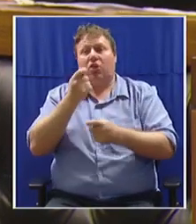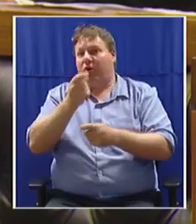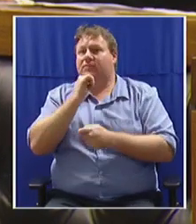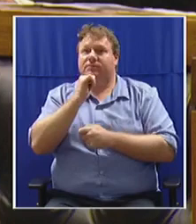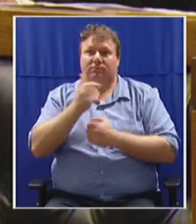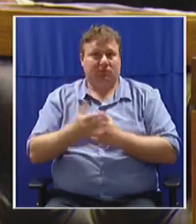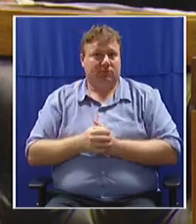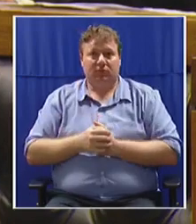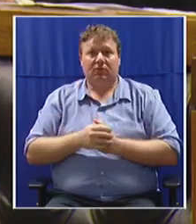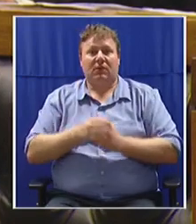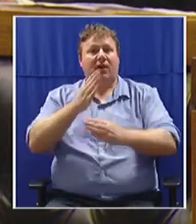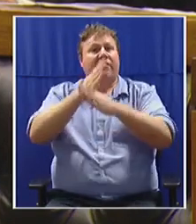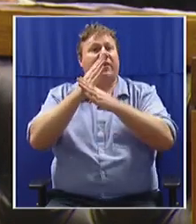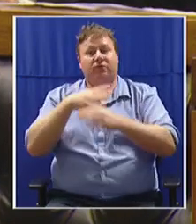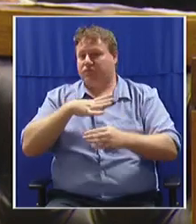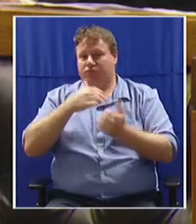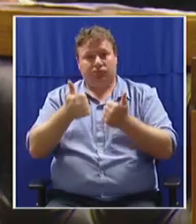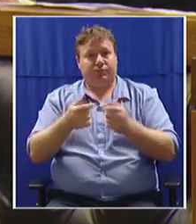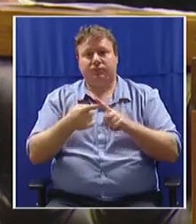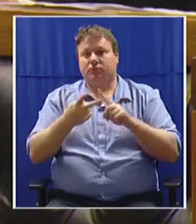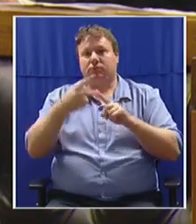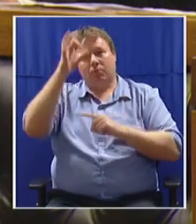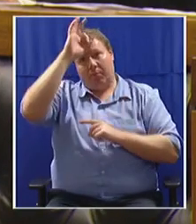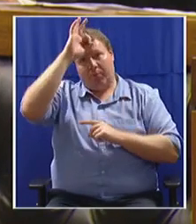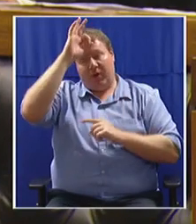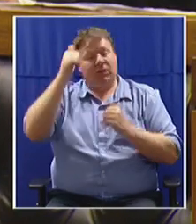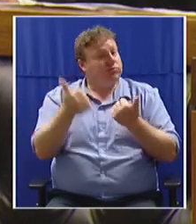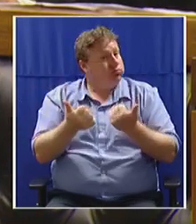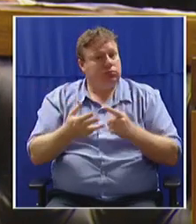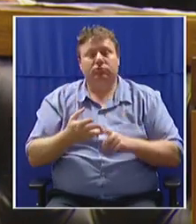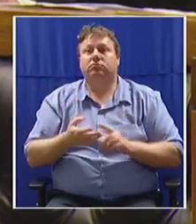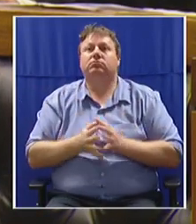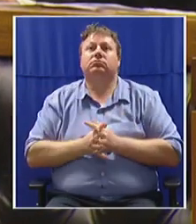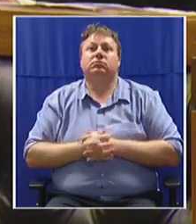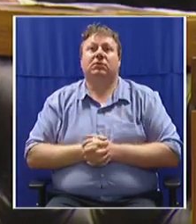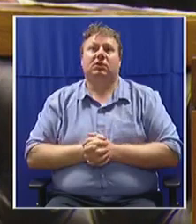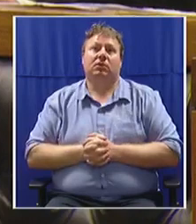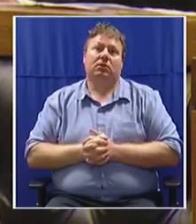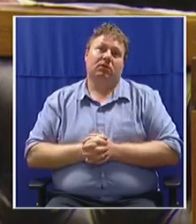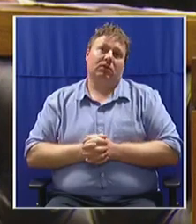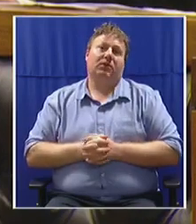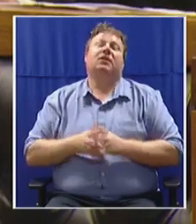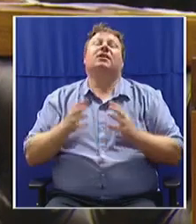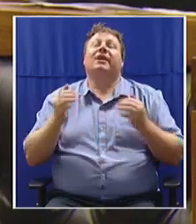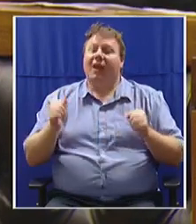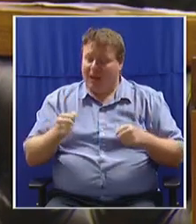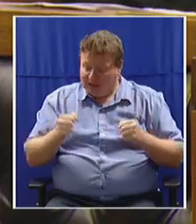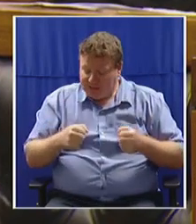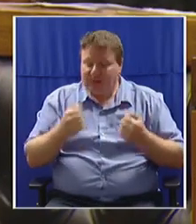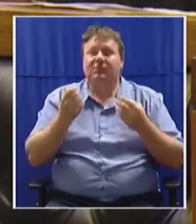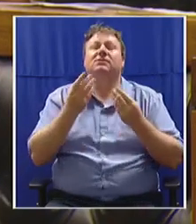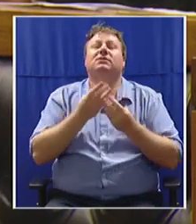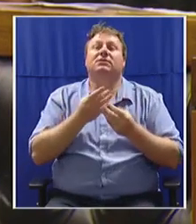defense is doing very well. Our police are doing very well. Of course, there might be